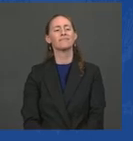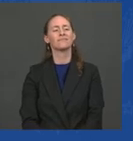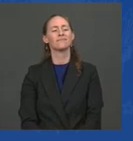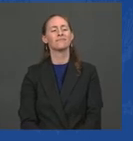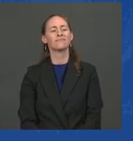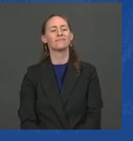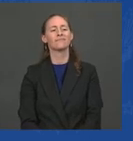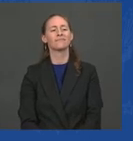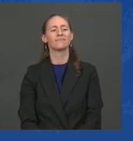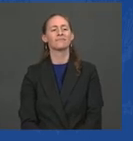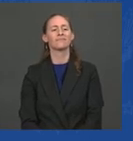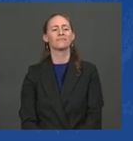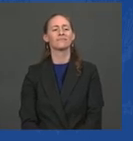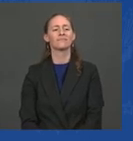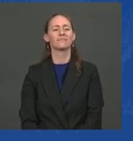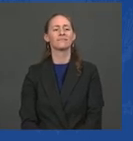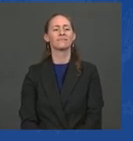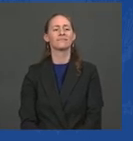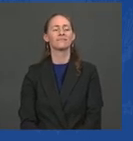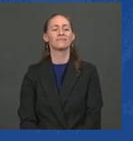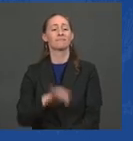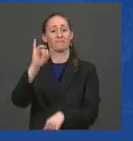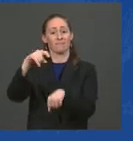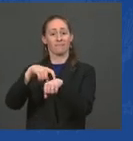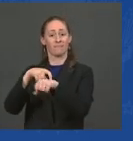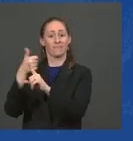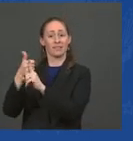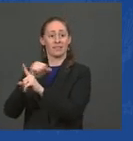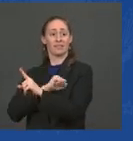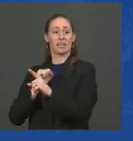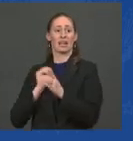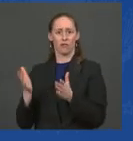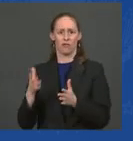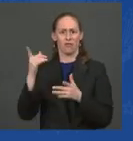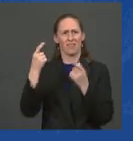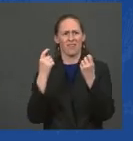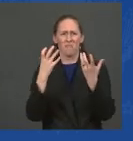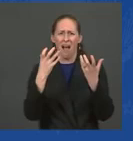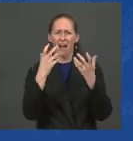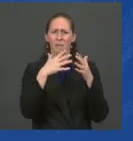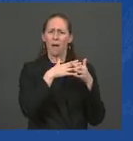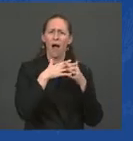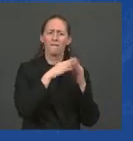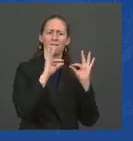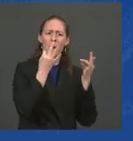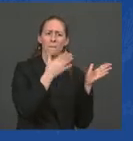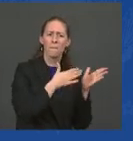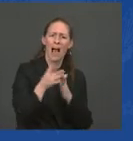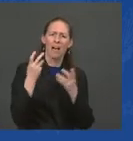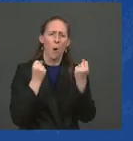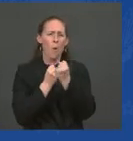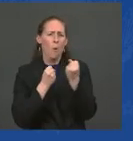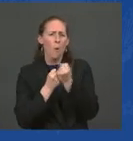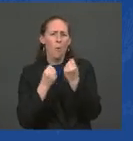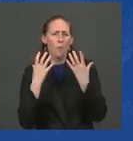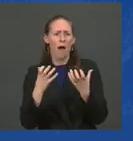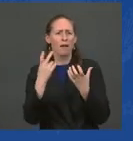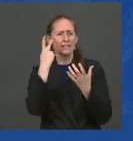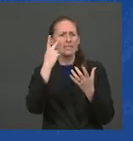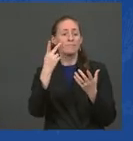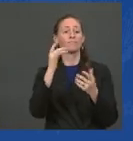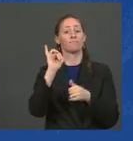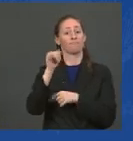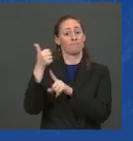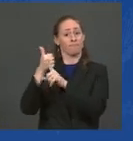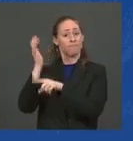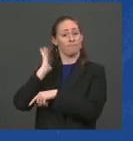Chris, whether you were fighting for American families or serving as the Senate